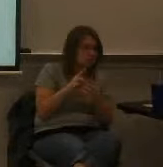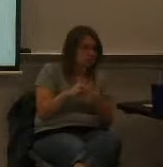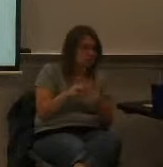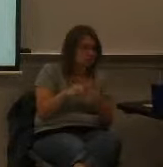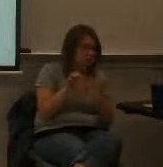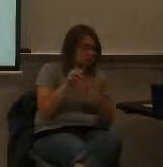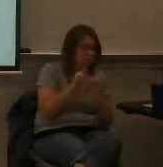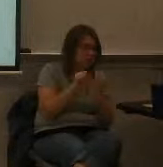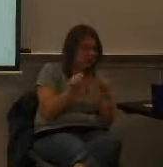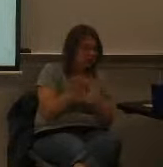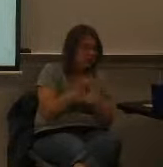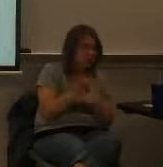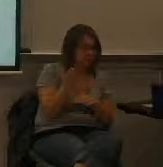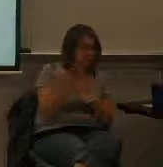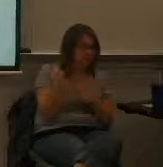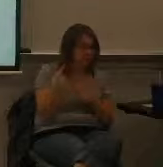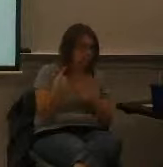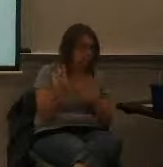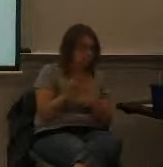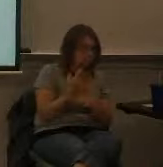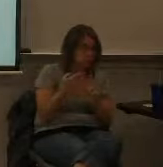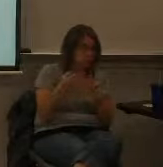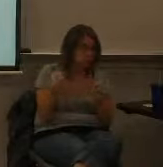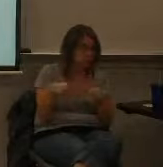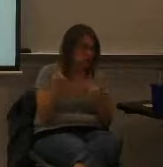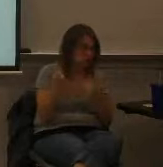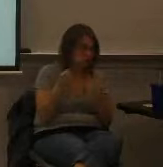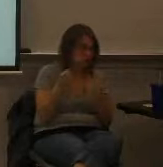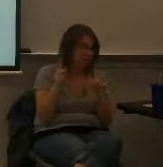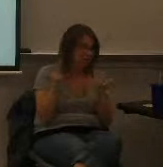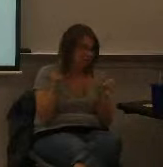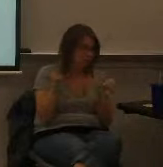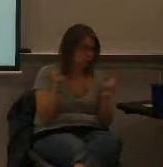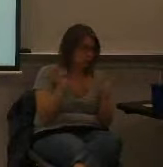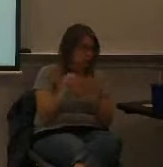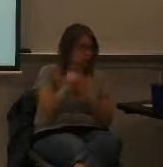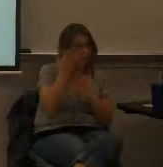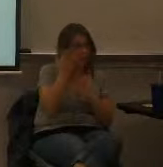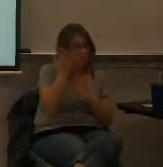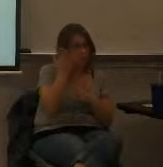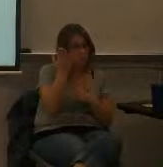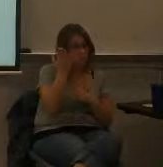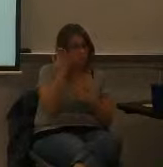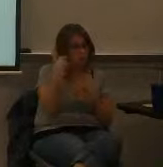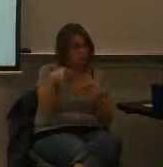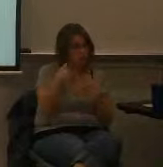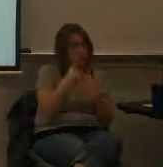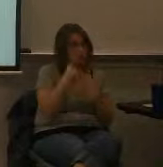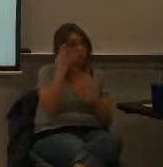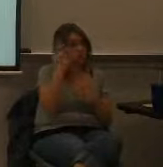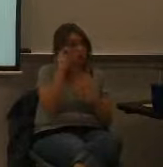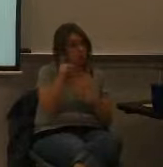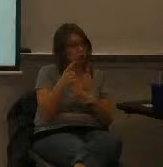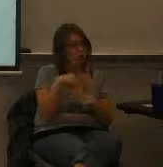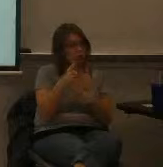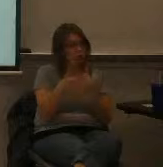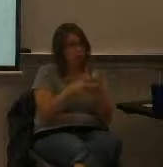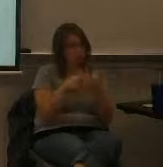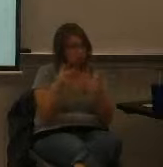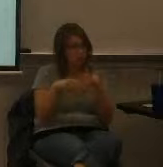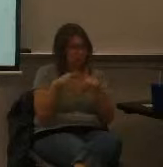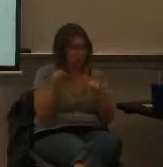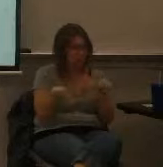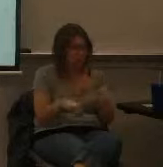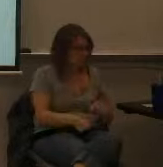diversity-related ecosystem function, has been used to argue management issues. That is, why should we preserve diversity?